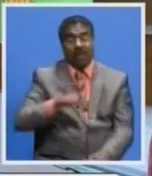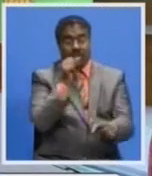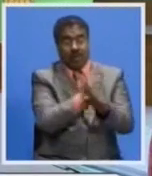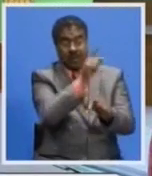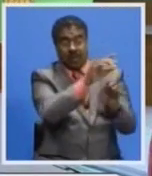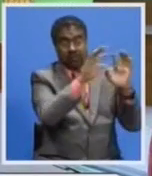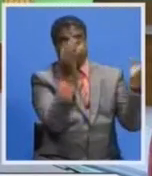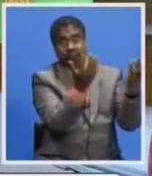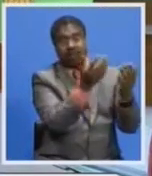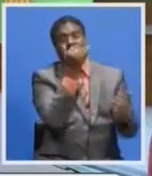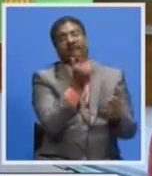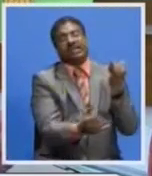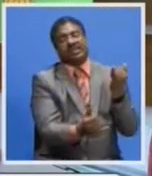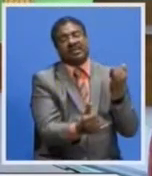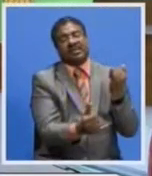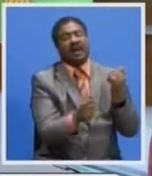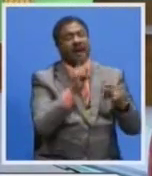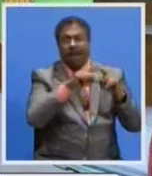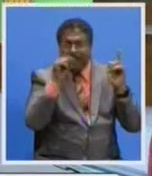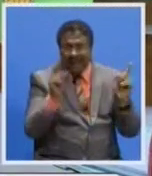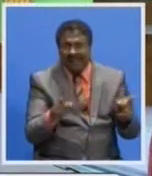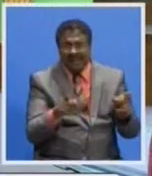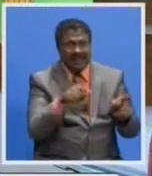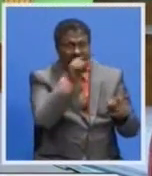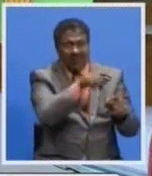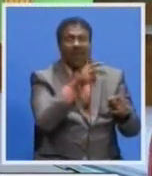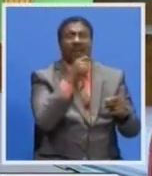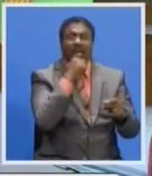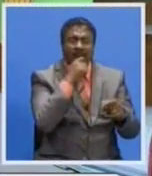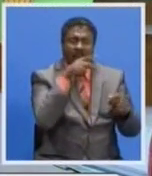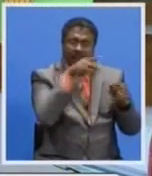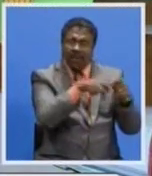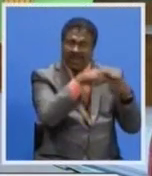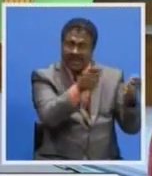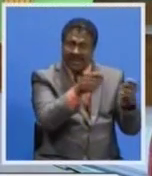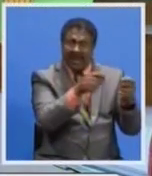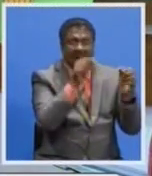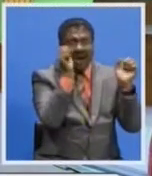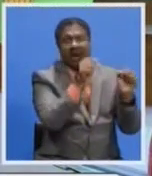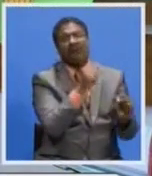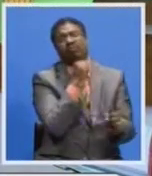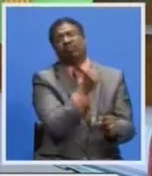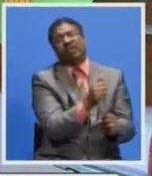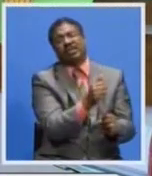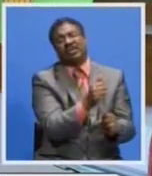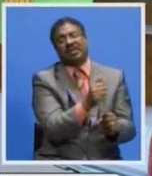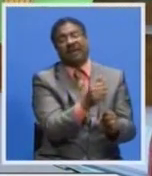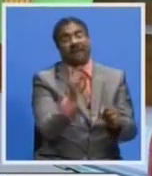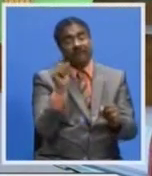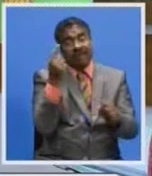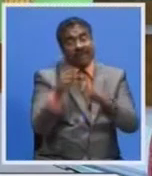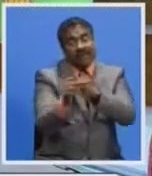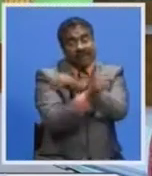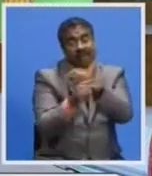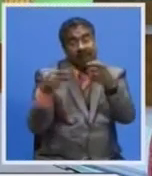Now, we cannot operationalize that until we put up the substations. And it is now the substations that we will start to